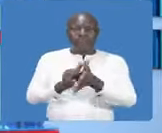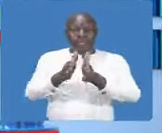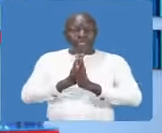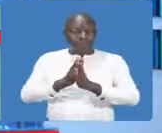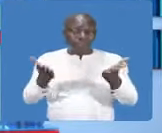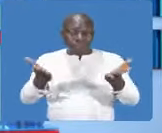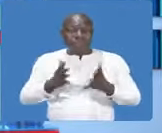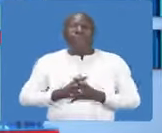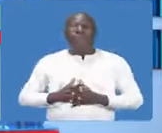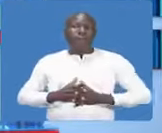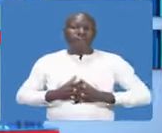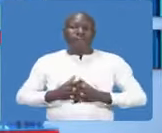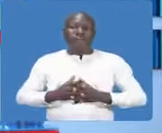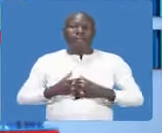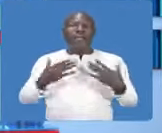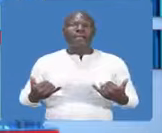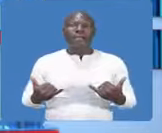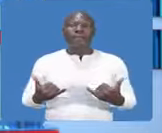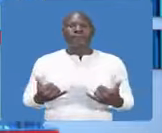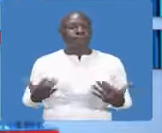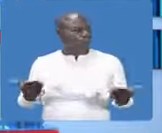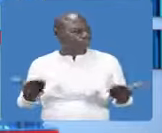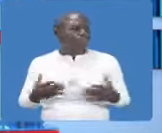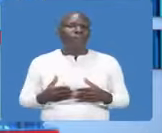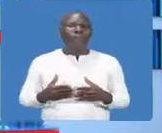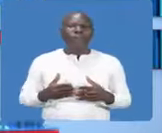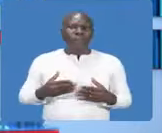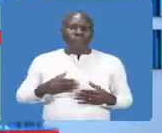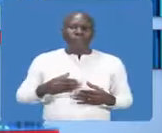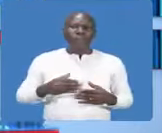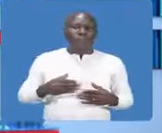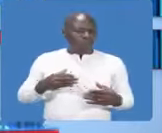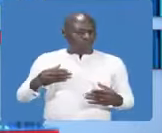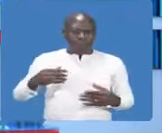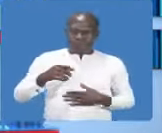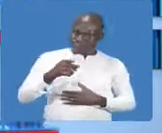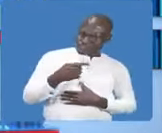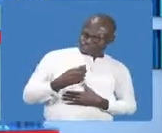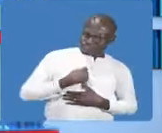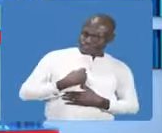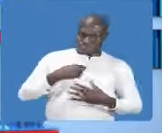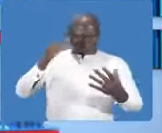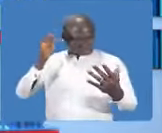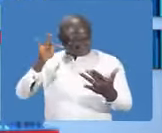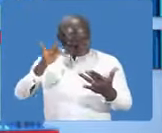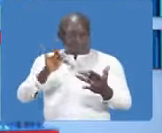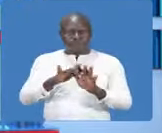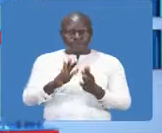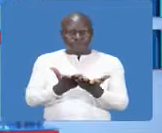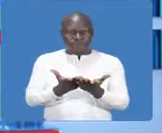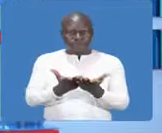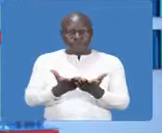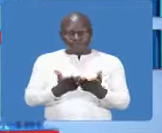abisa na nsan enyina no mene wo ehwe adesua a efa